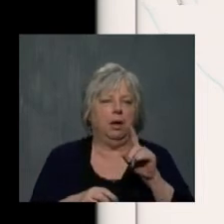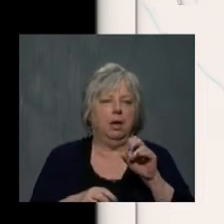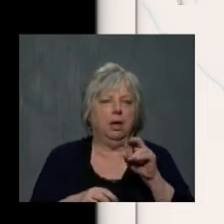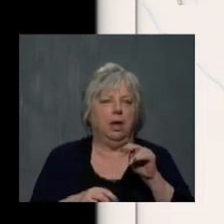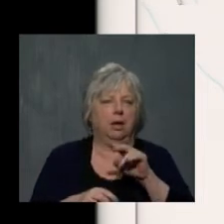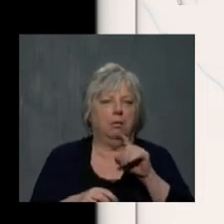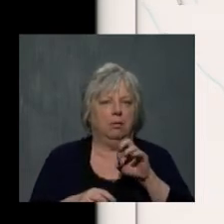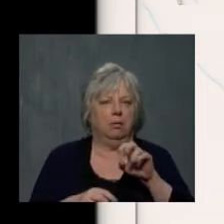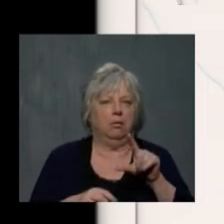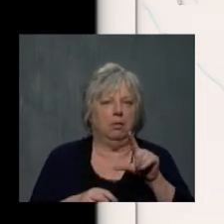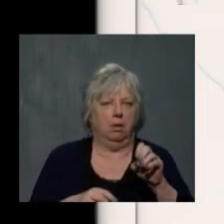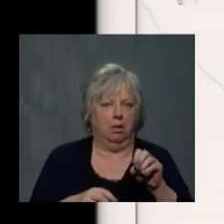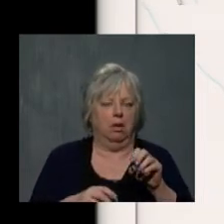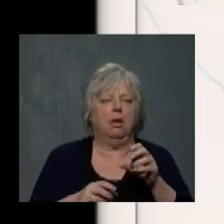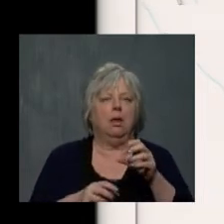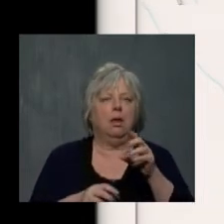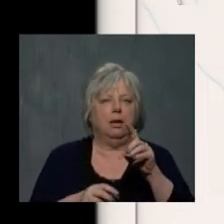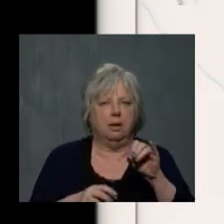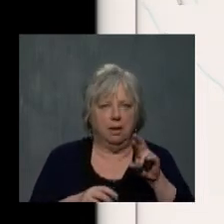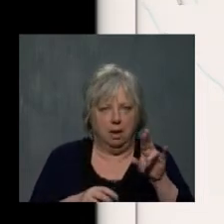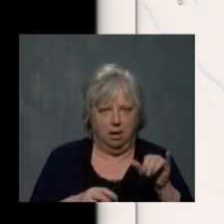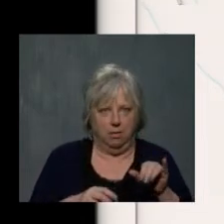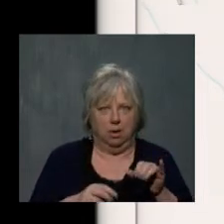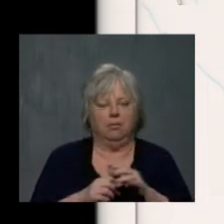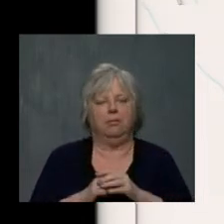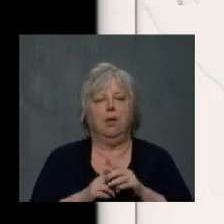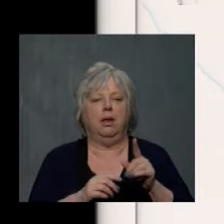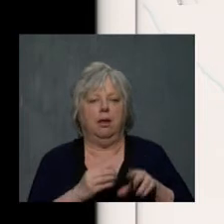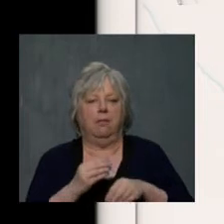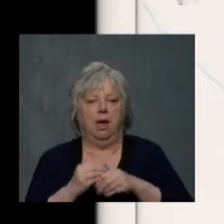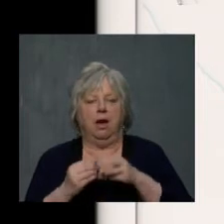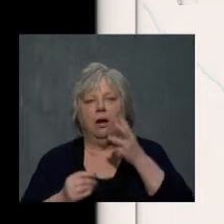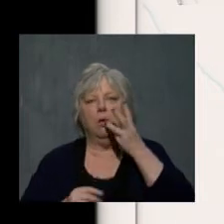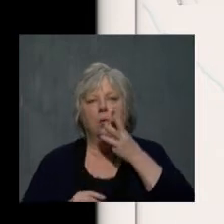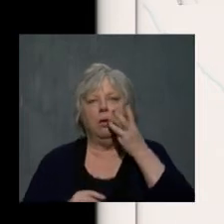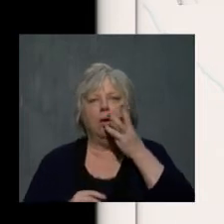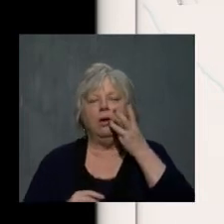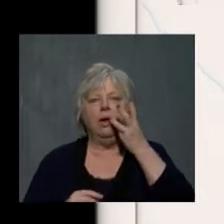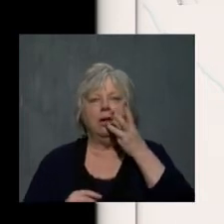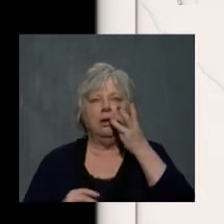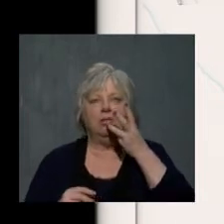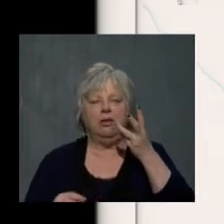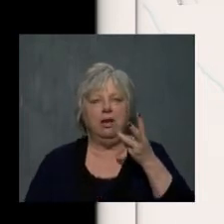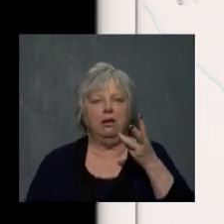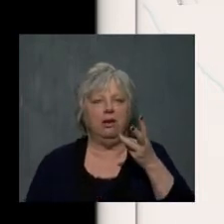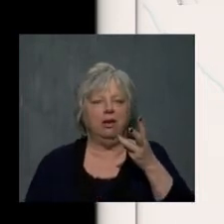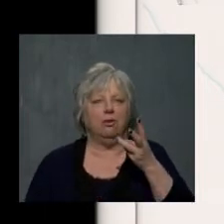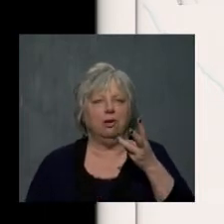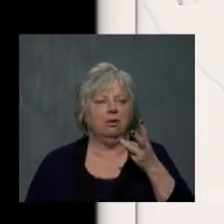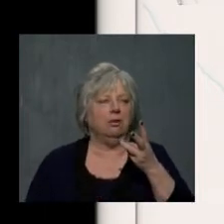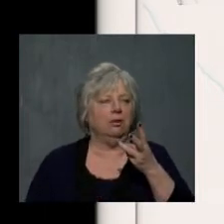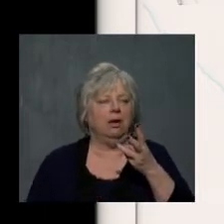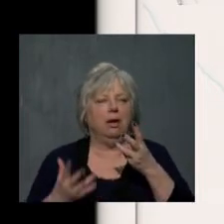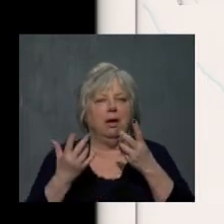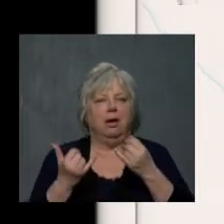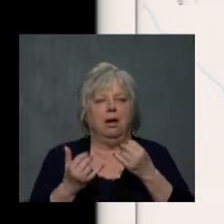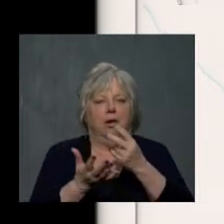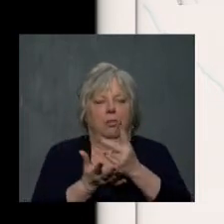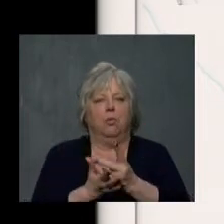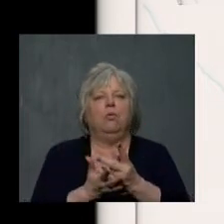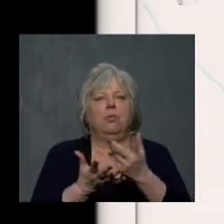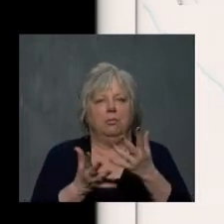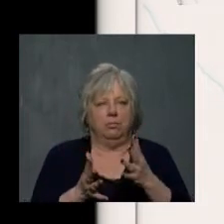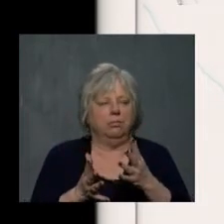and they have added a winery to this tract of land also. They got all their approvals to do